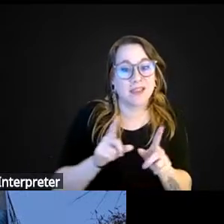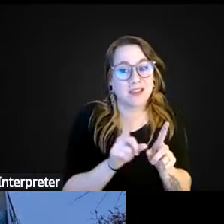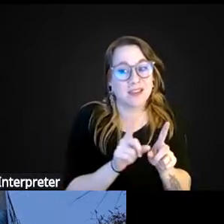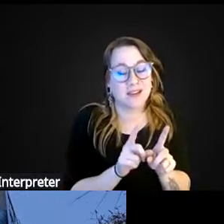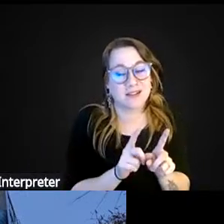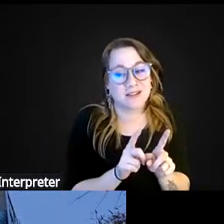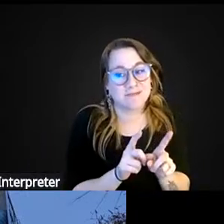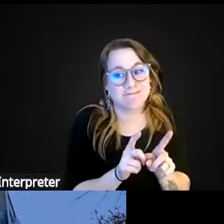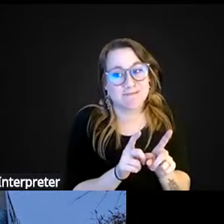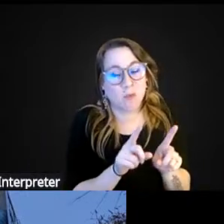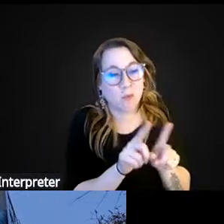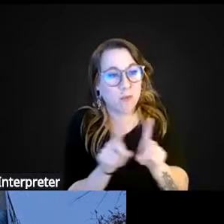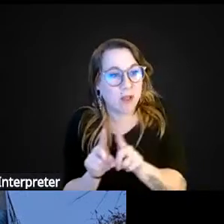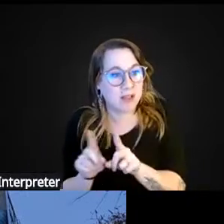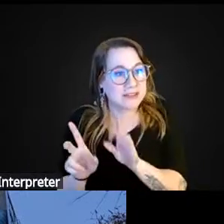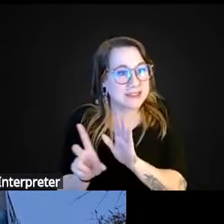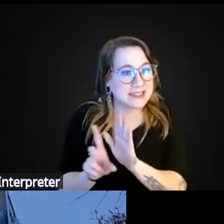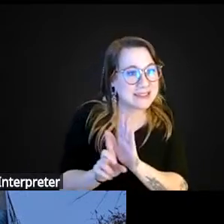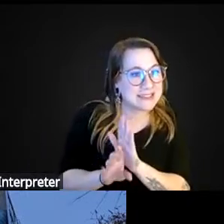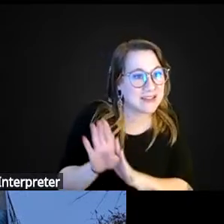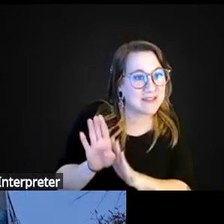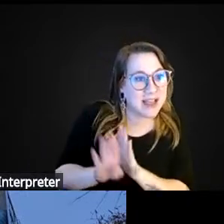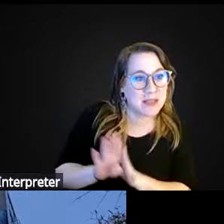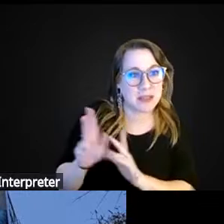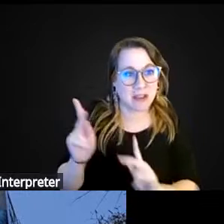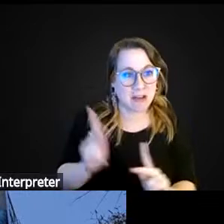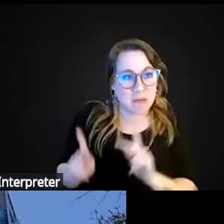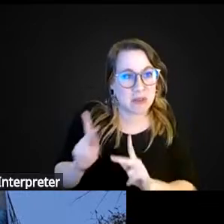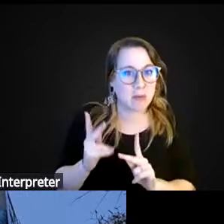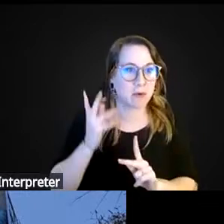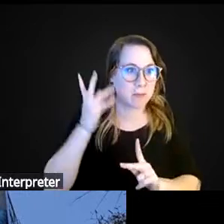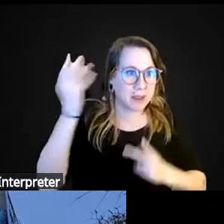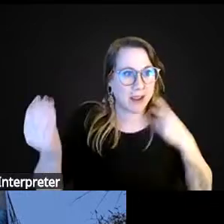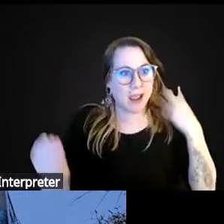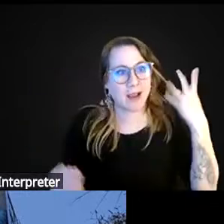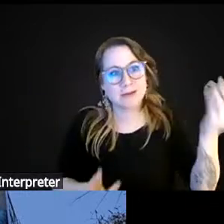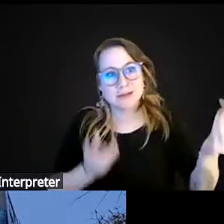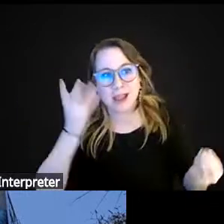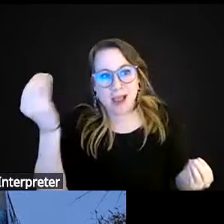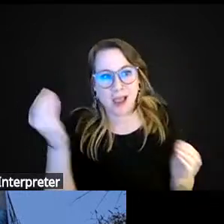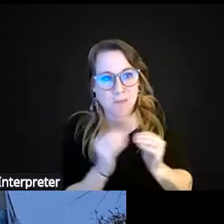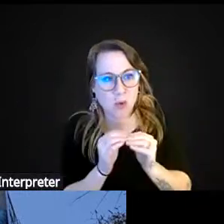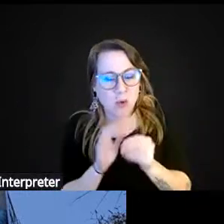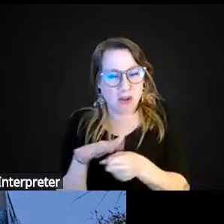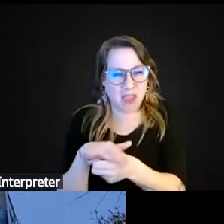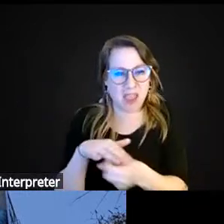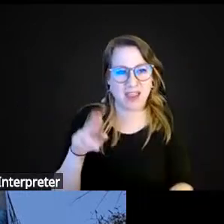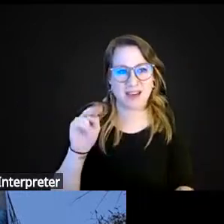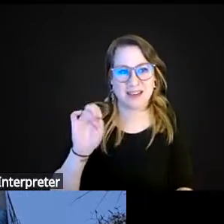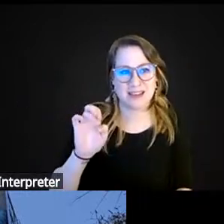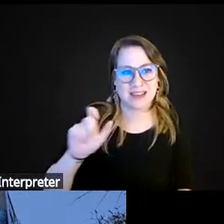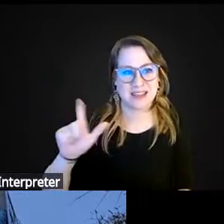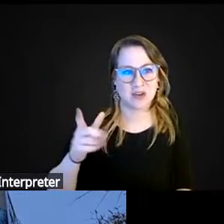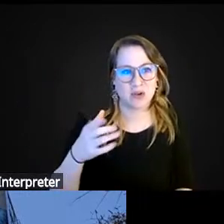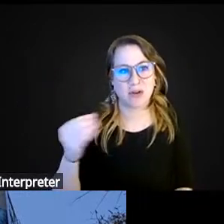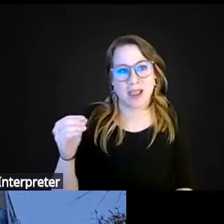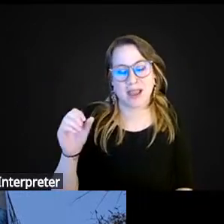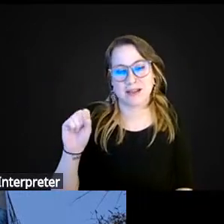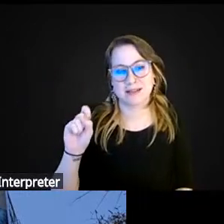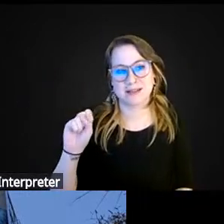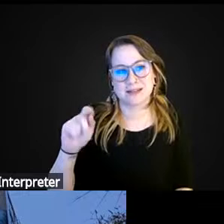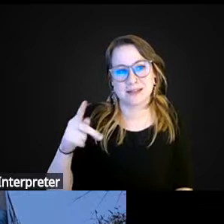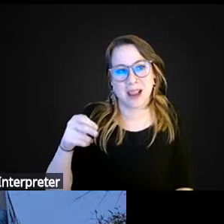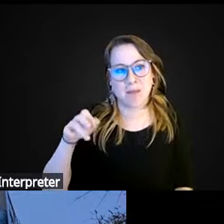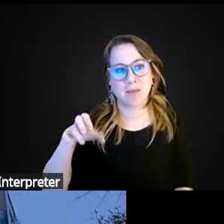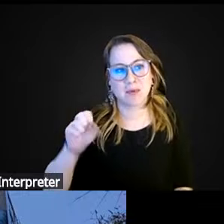the development of folks being outside around the Neal and Staple Street area. So we're gonna